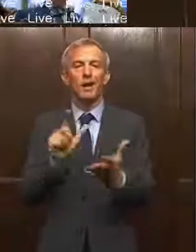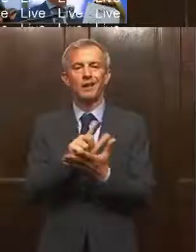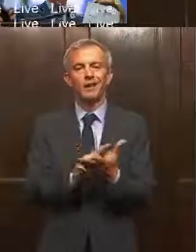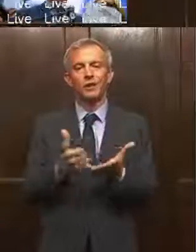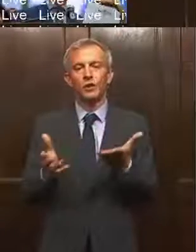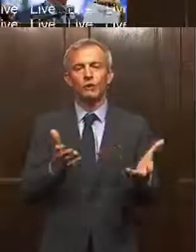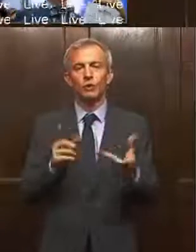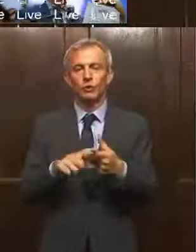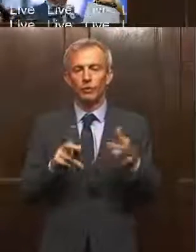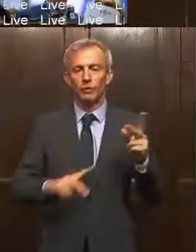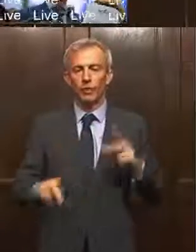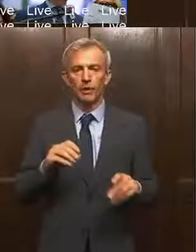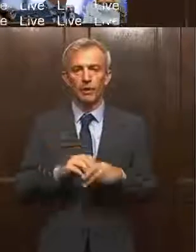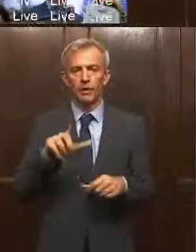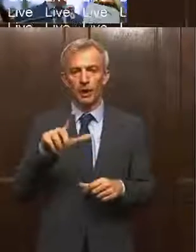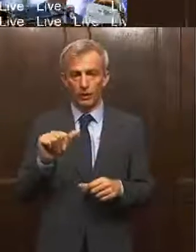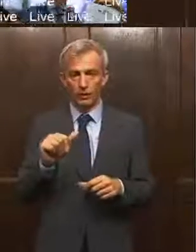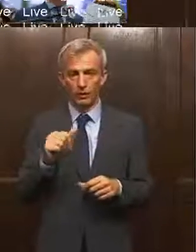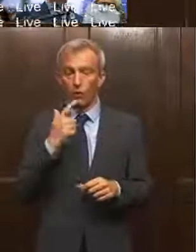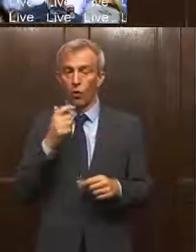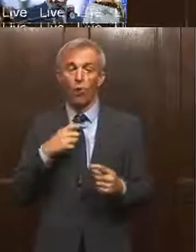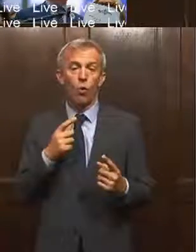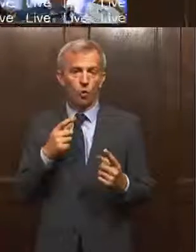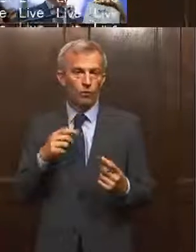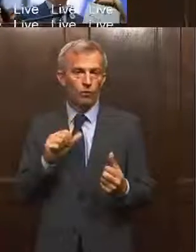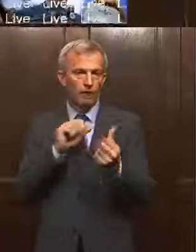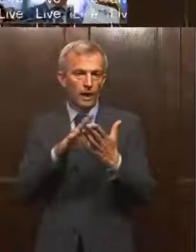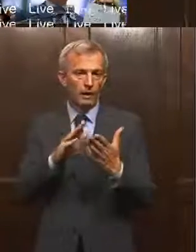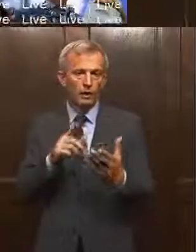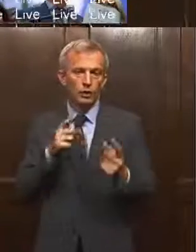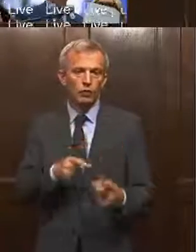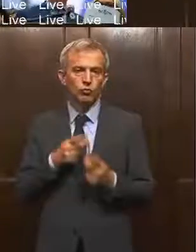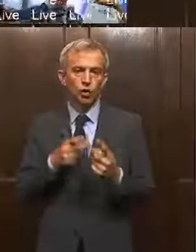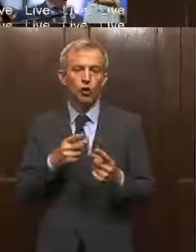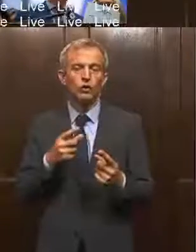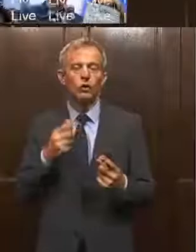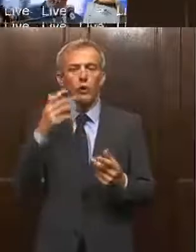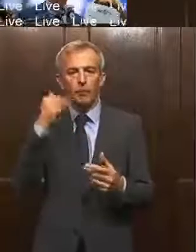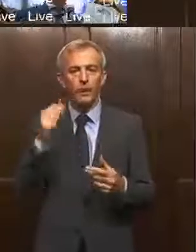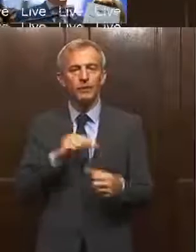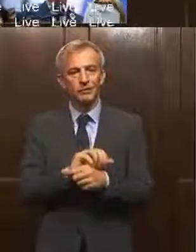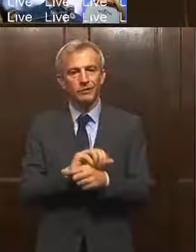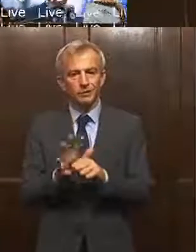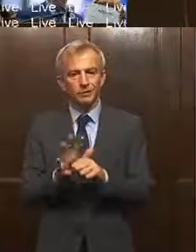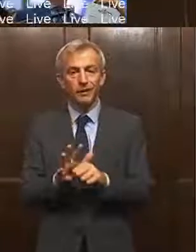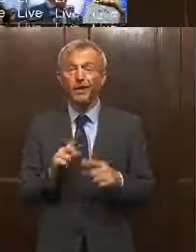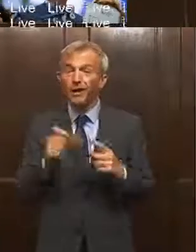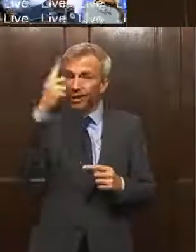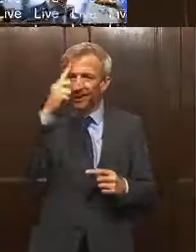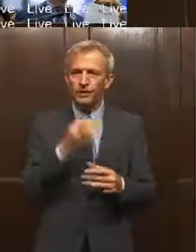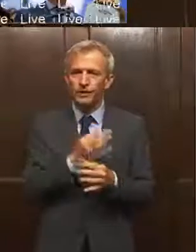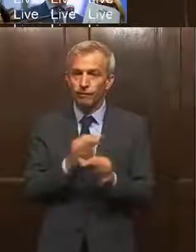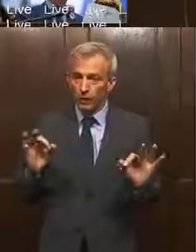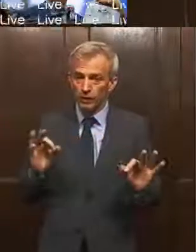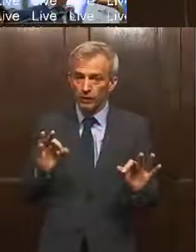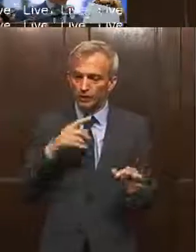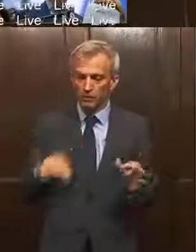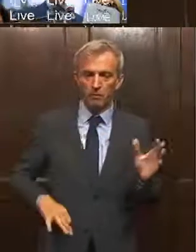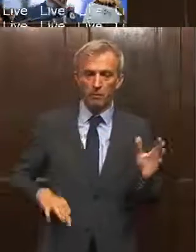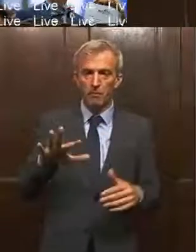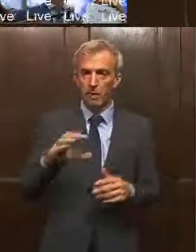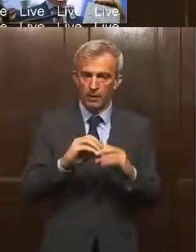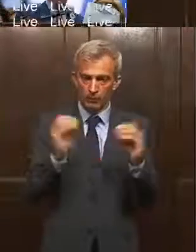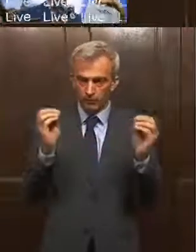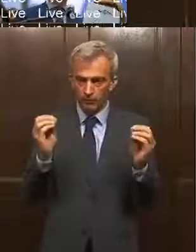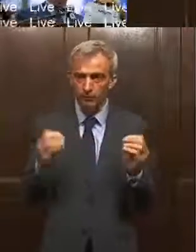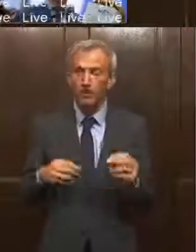to Los Angeles residents who are facing hardships caused by COVID-19. LA Represents is a coalition of our top